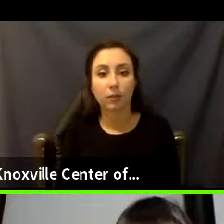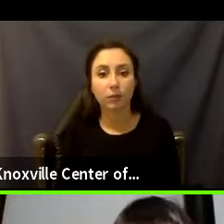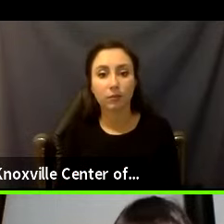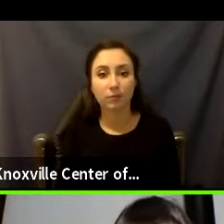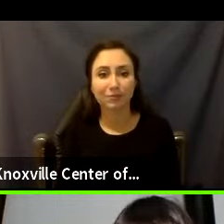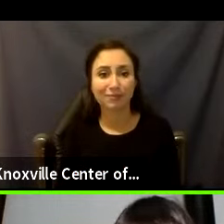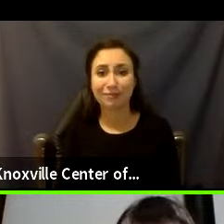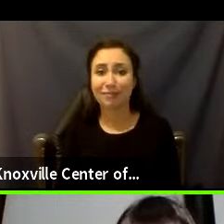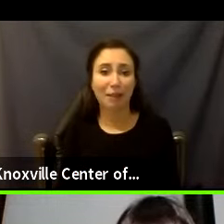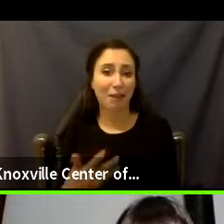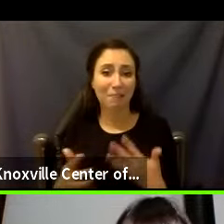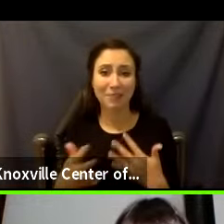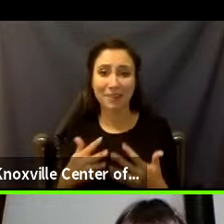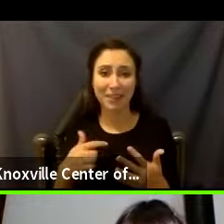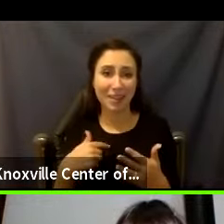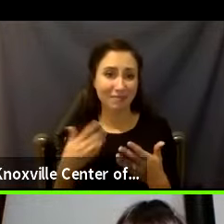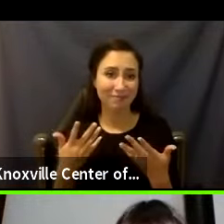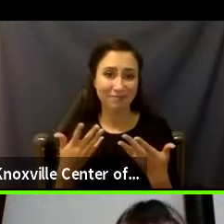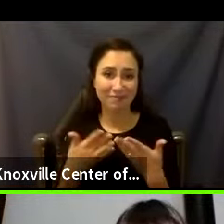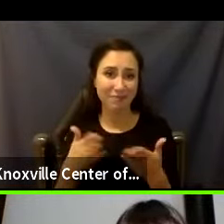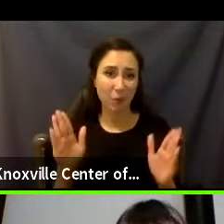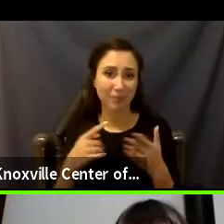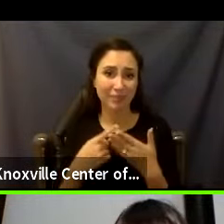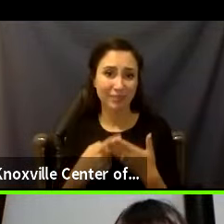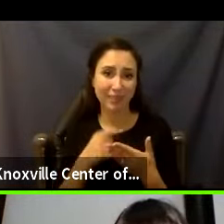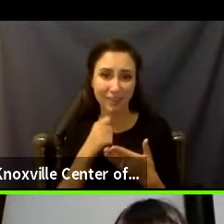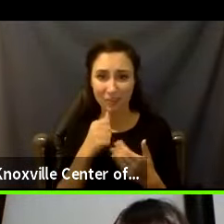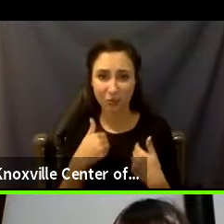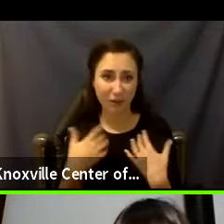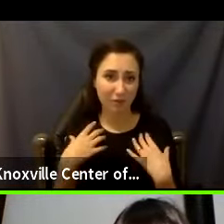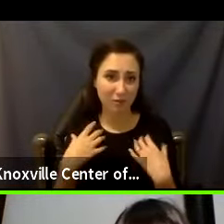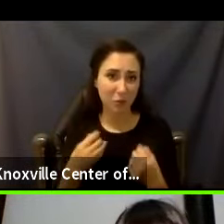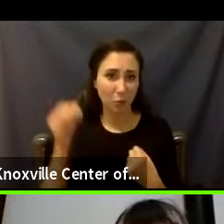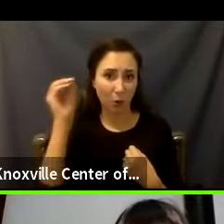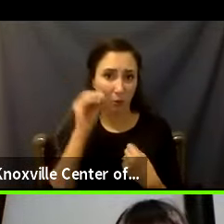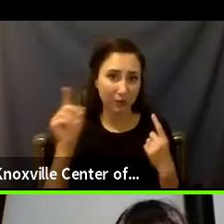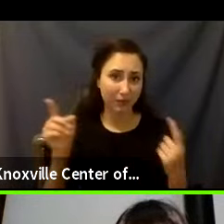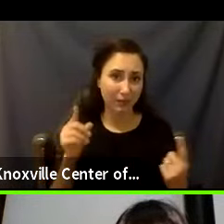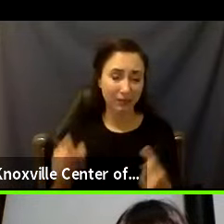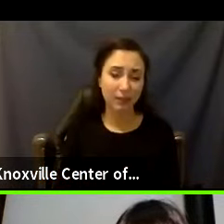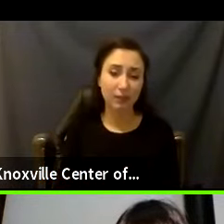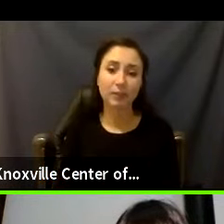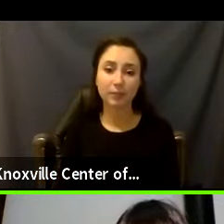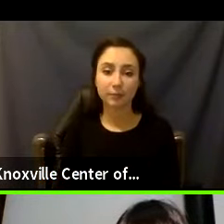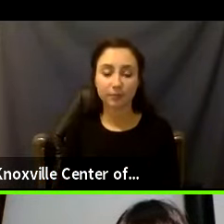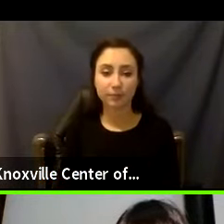I mean, I'm open for discussion on that. I don't know that I have a strong opinion either way.